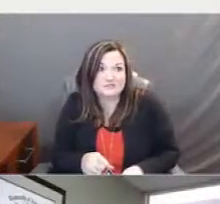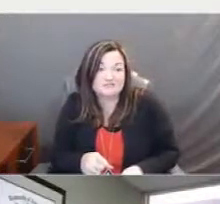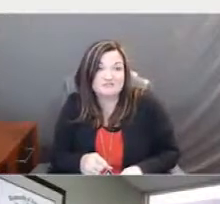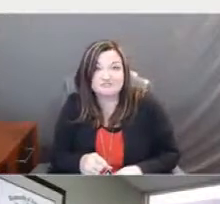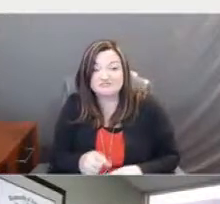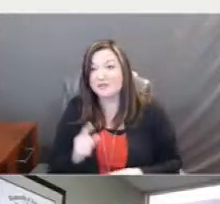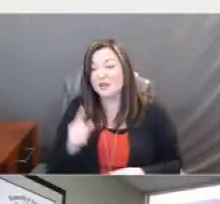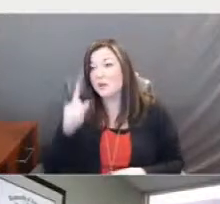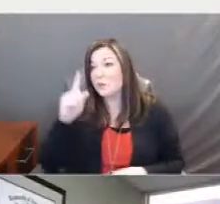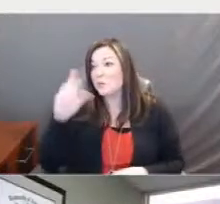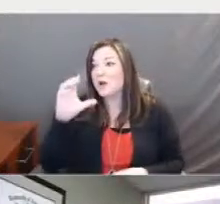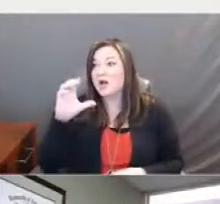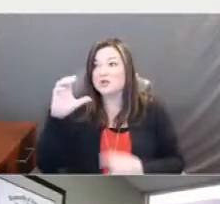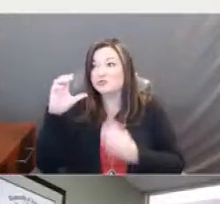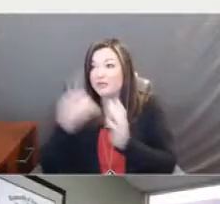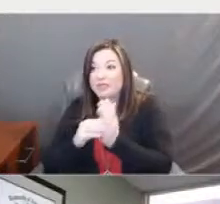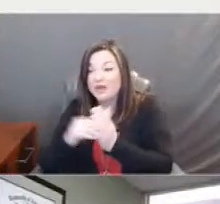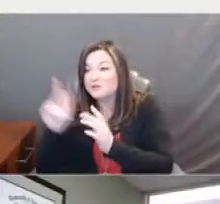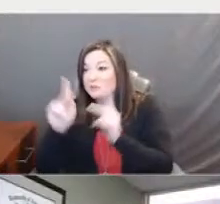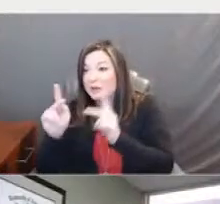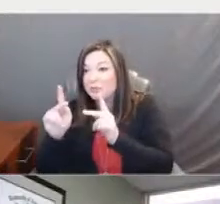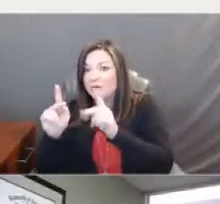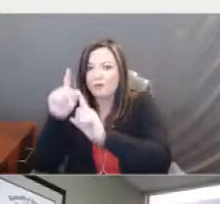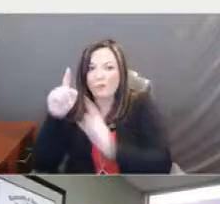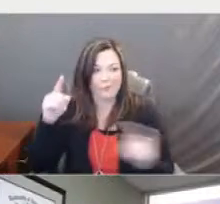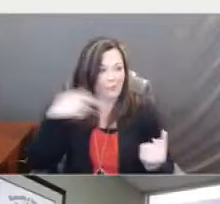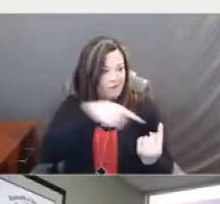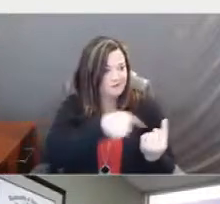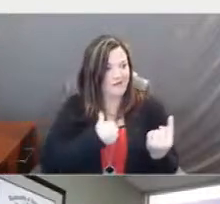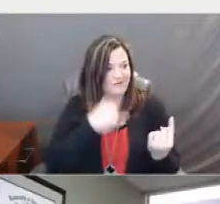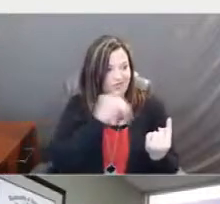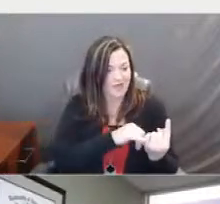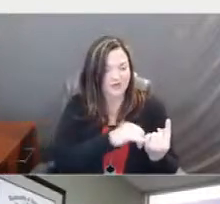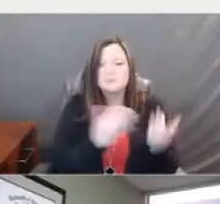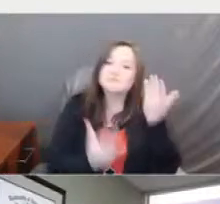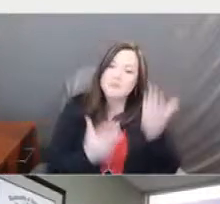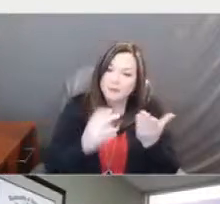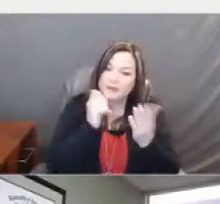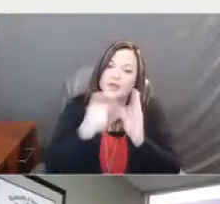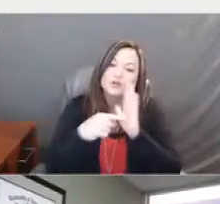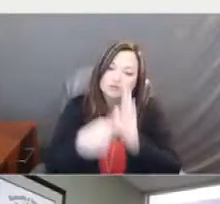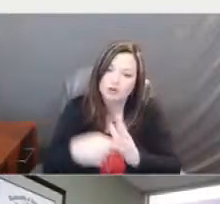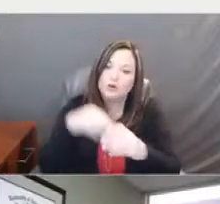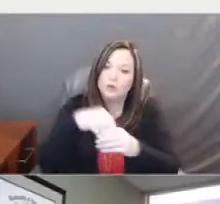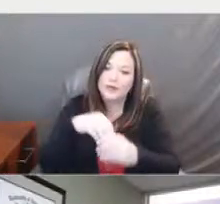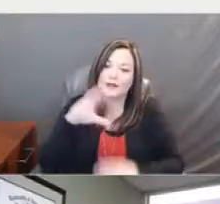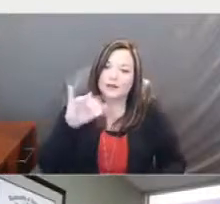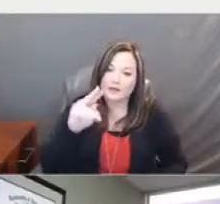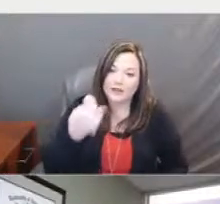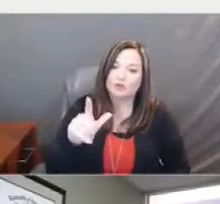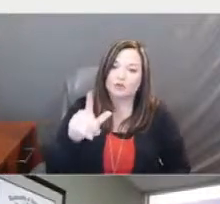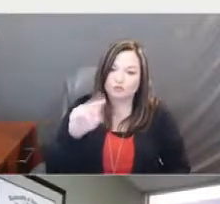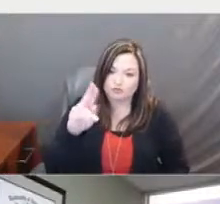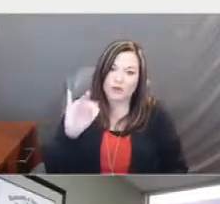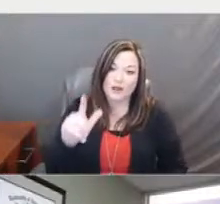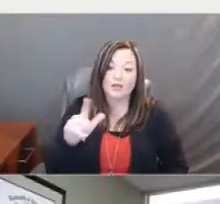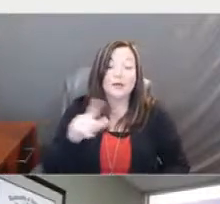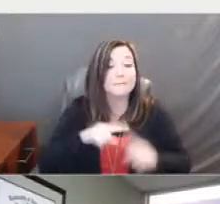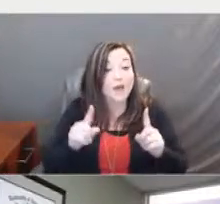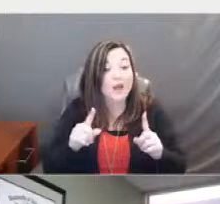100 or 2,000 people, you might not see that in the clinical trial, but once it's out in use, you may see